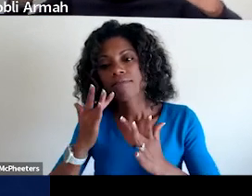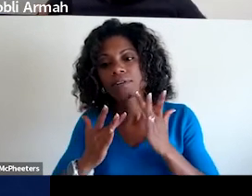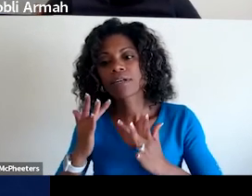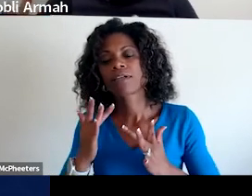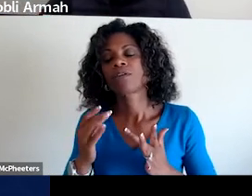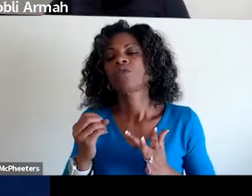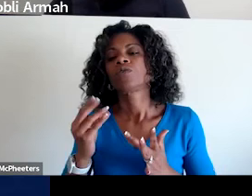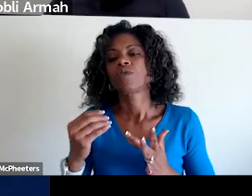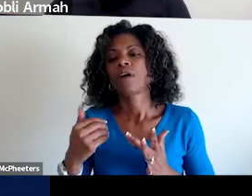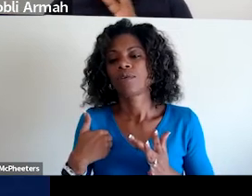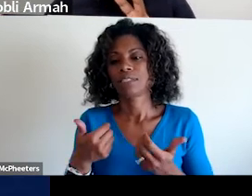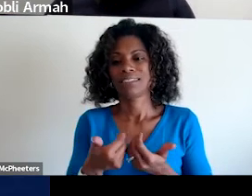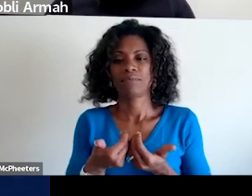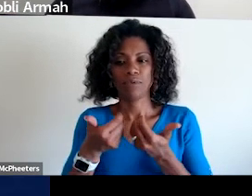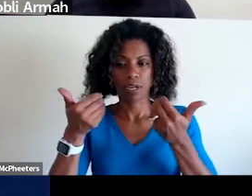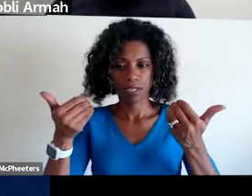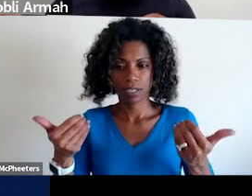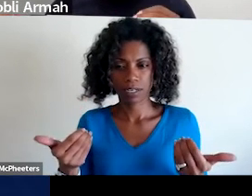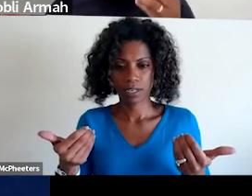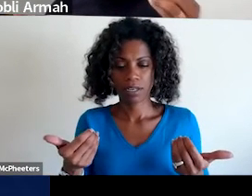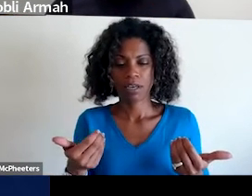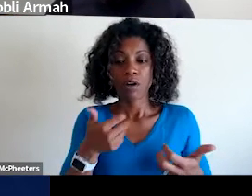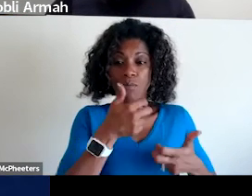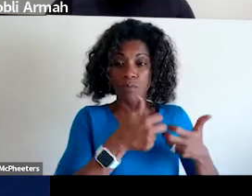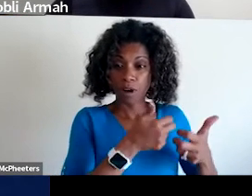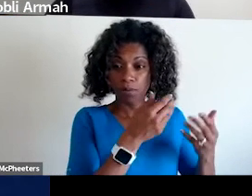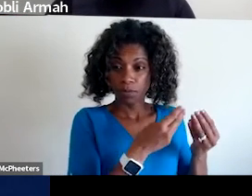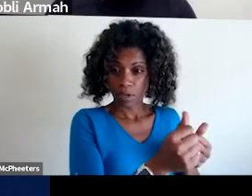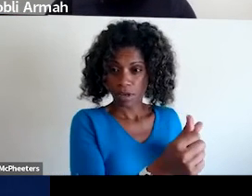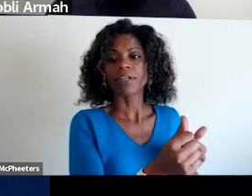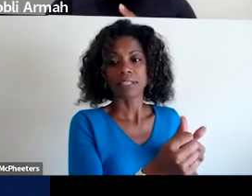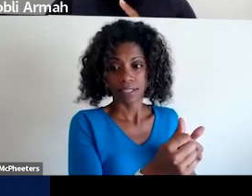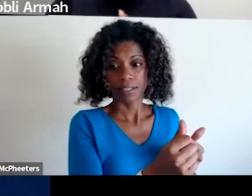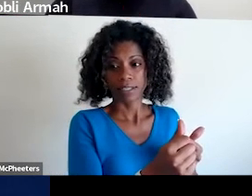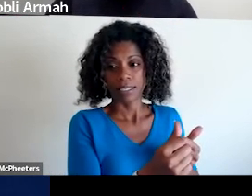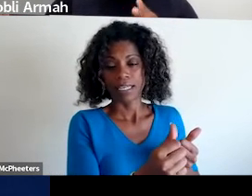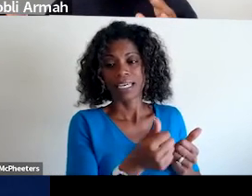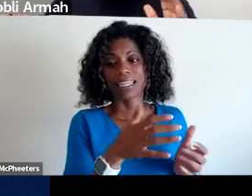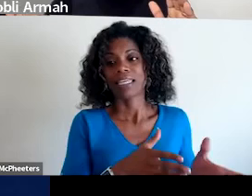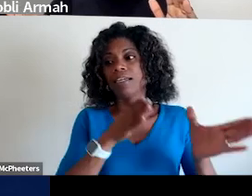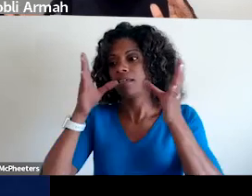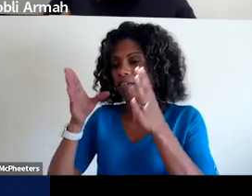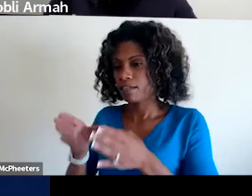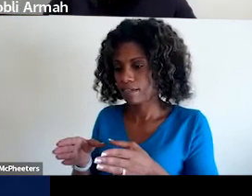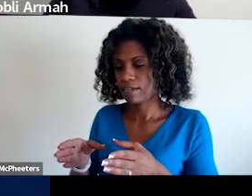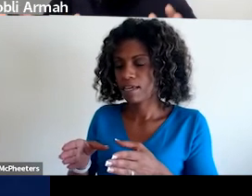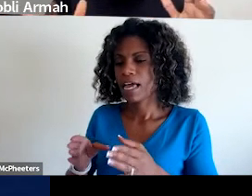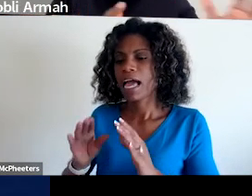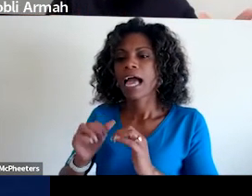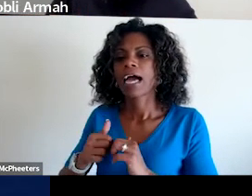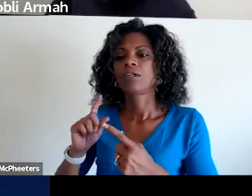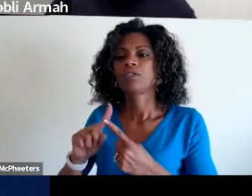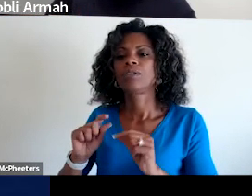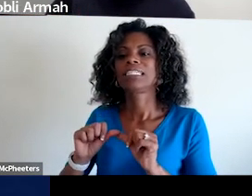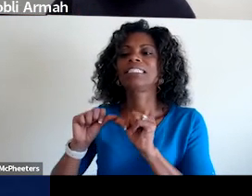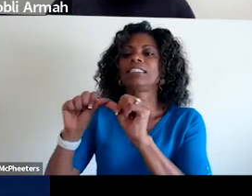from problem solving work because it's two different things. And as communicators, you all get that more so than some of your programmatic friends or